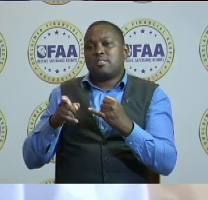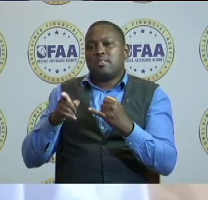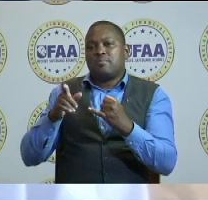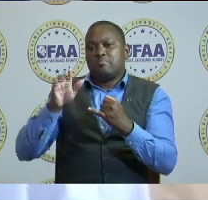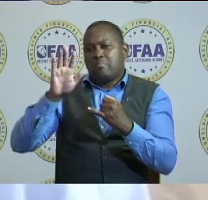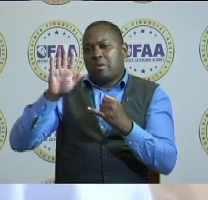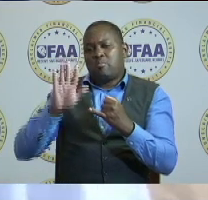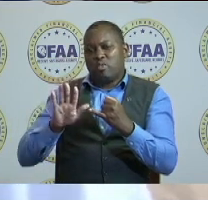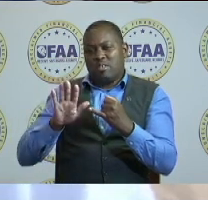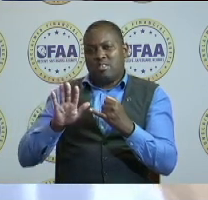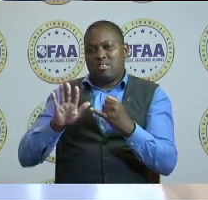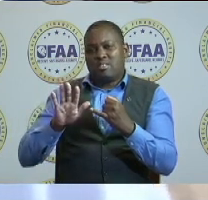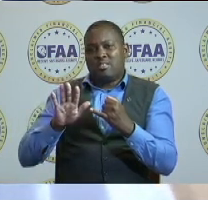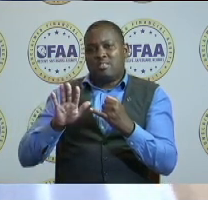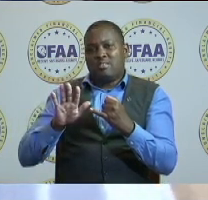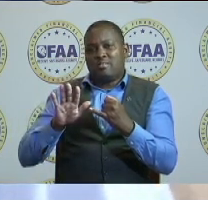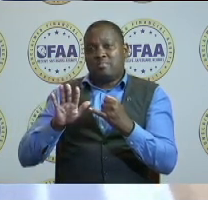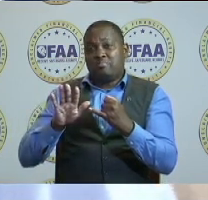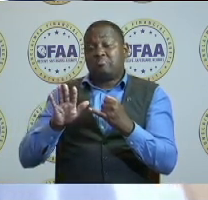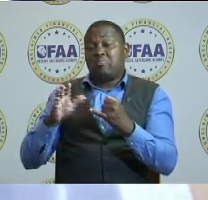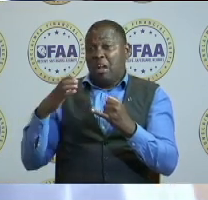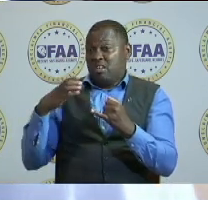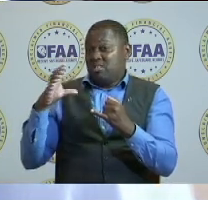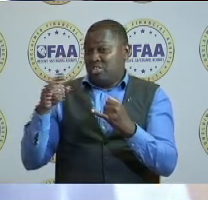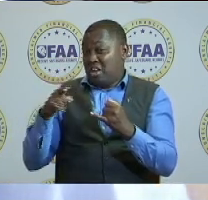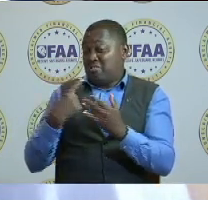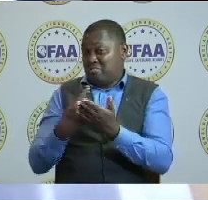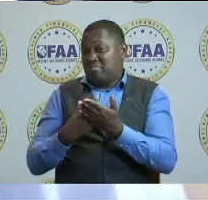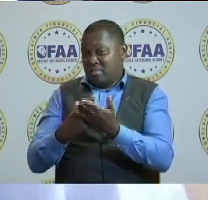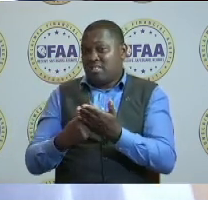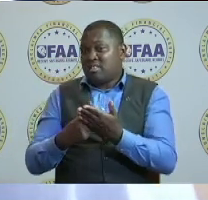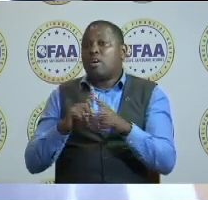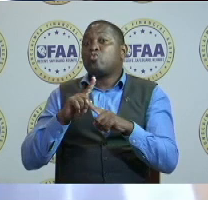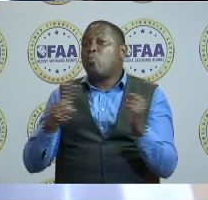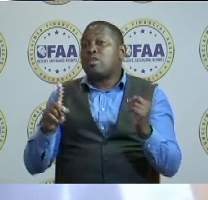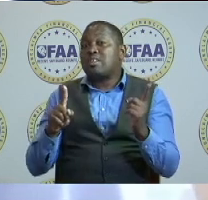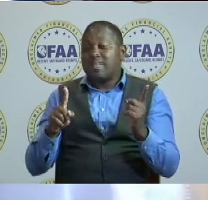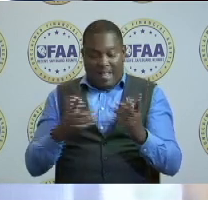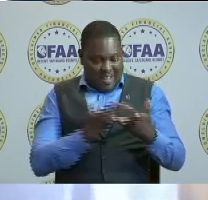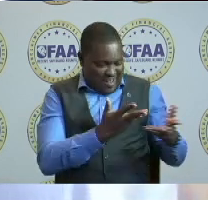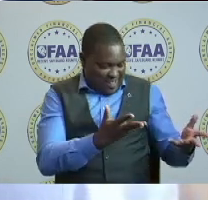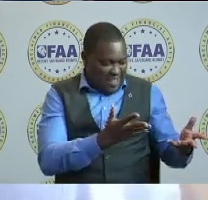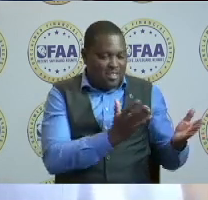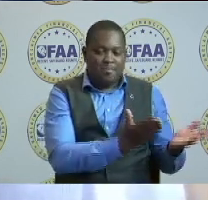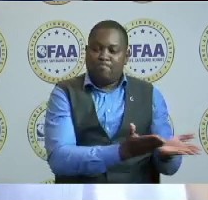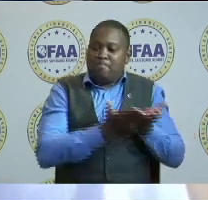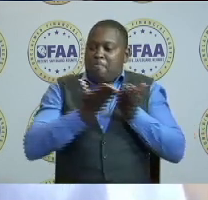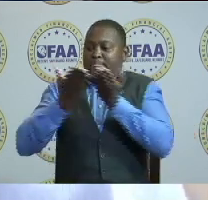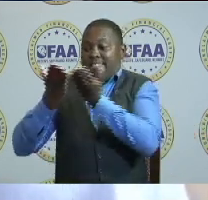bigger elephant in the room that the chair keeps on saying, it is reuniting these assets with the right